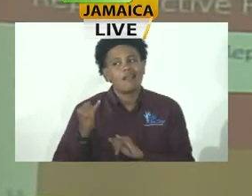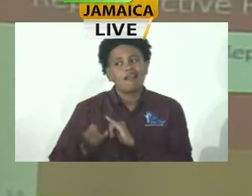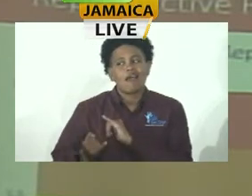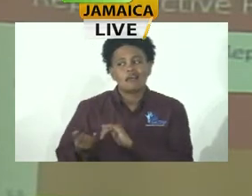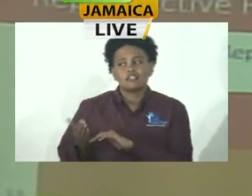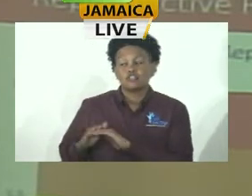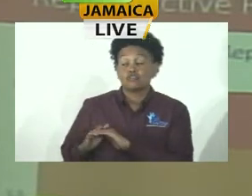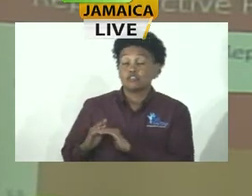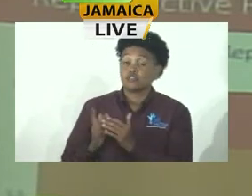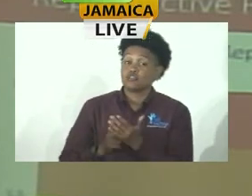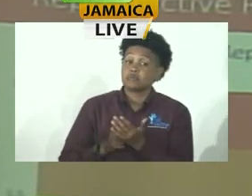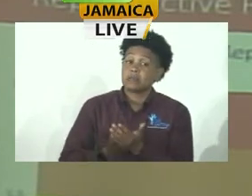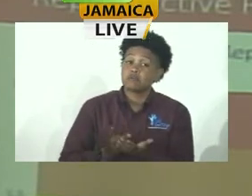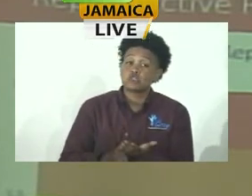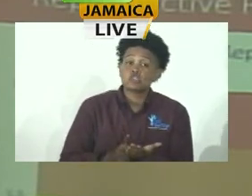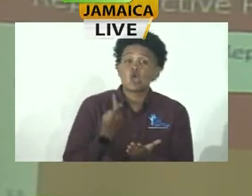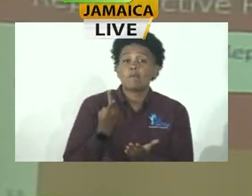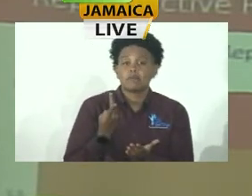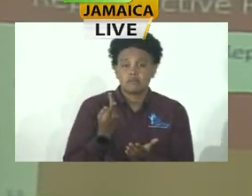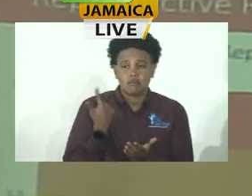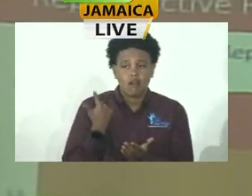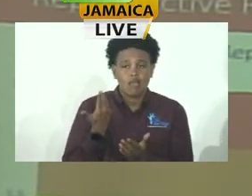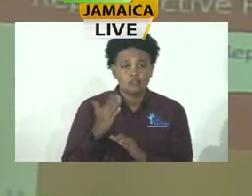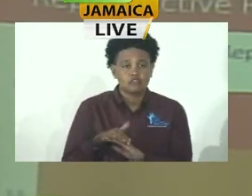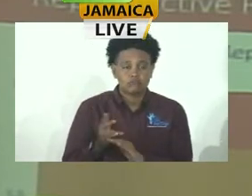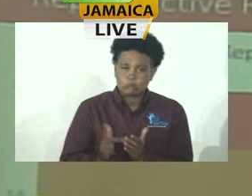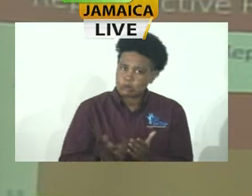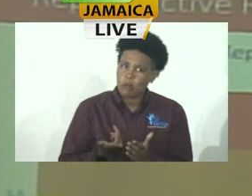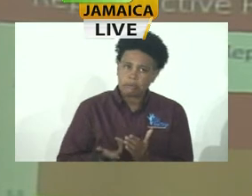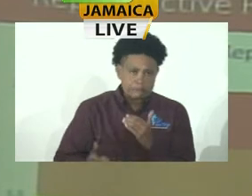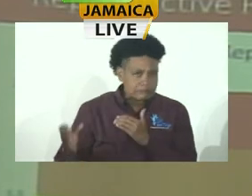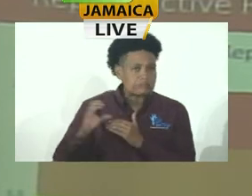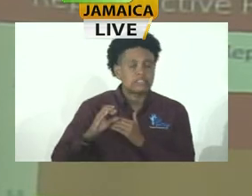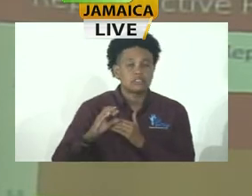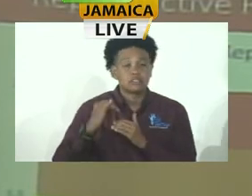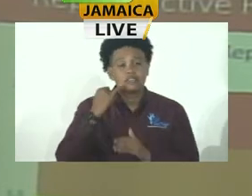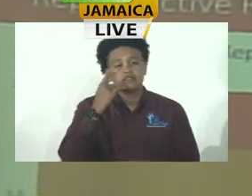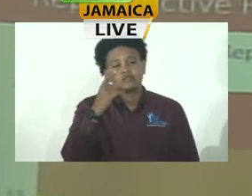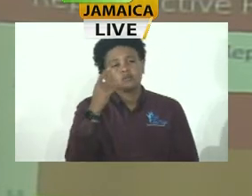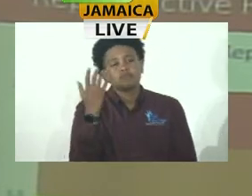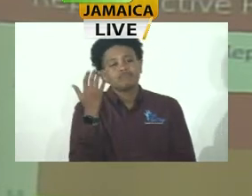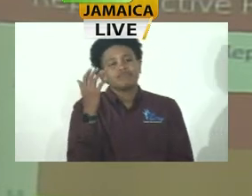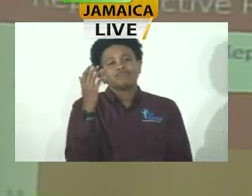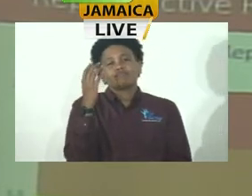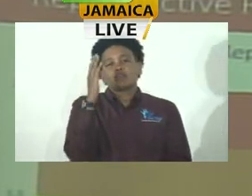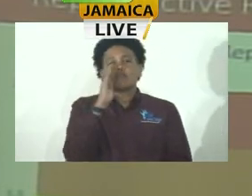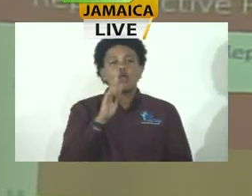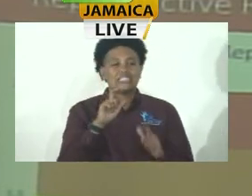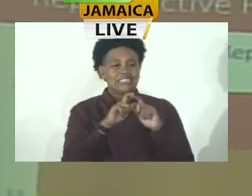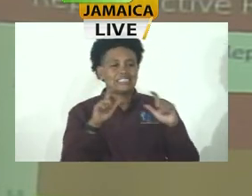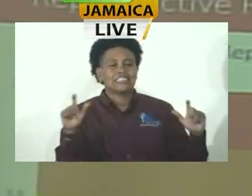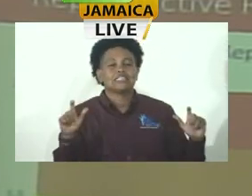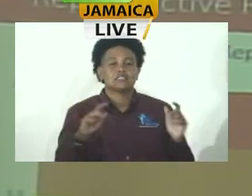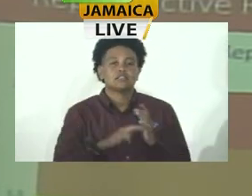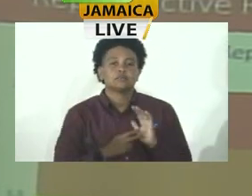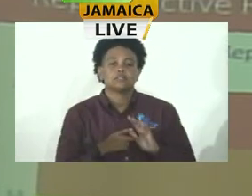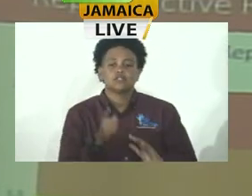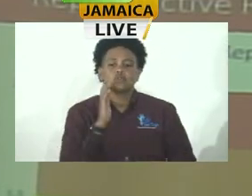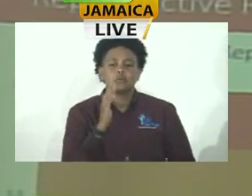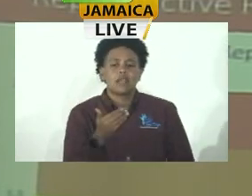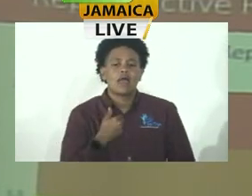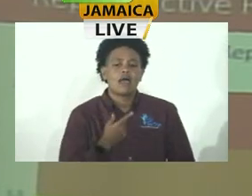your last increase and if you are in the amber it means that you're going to have